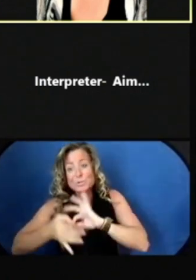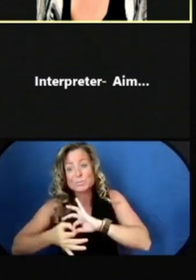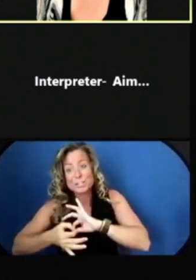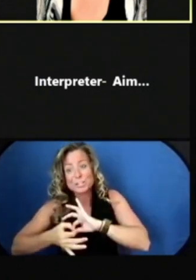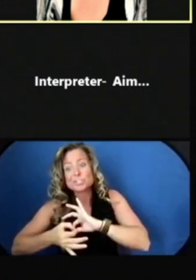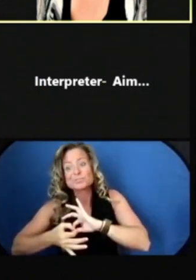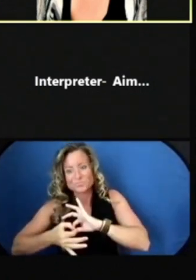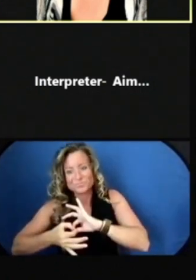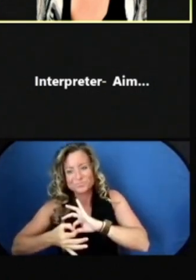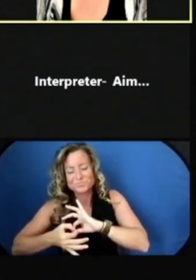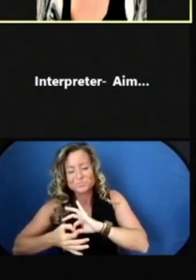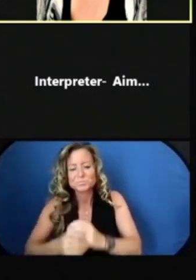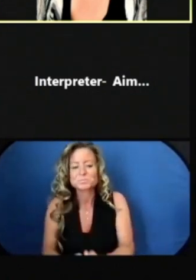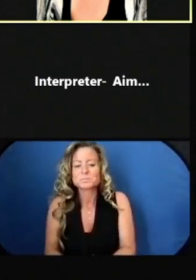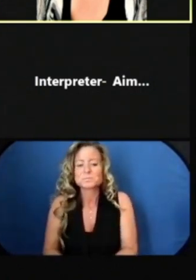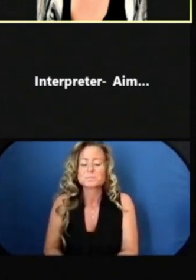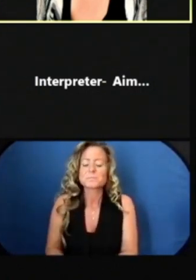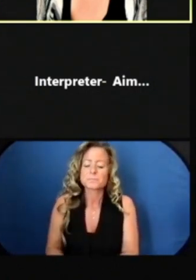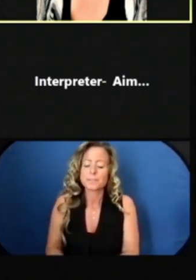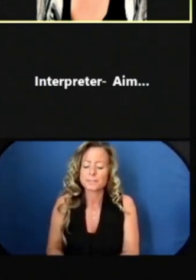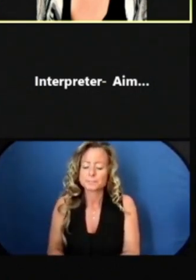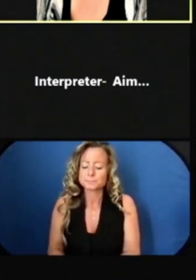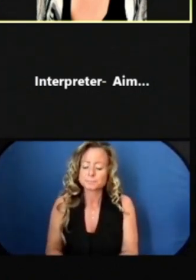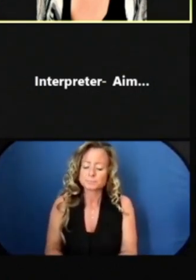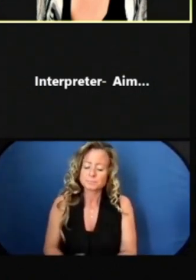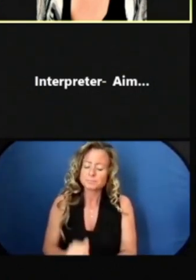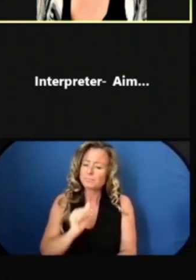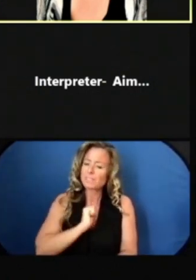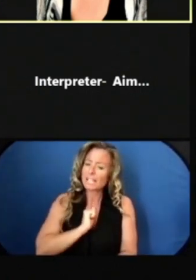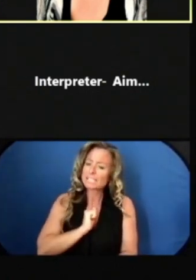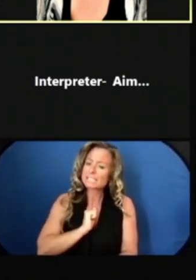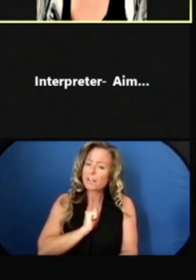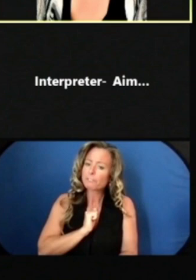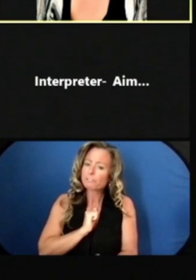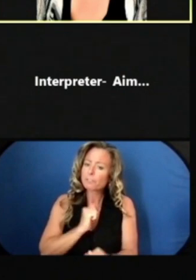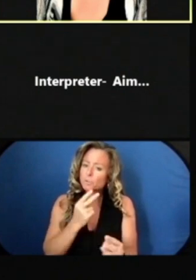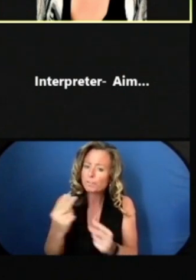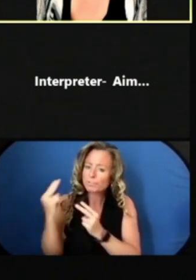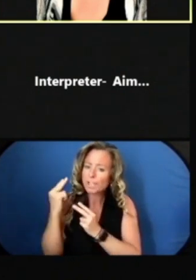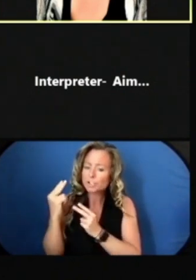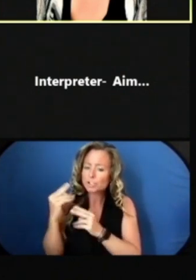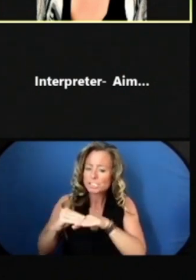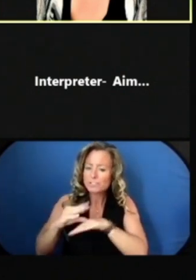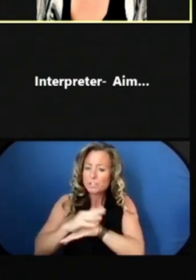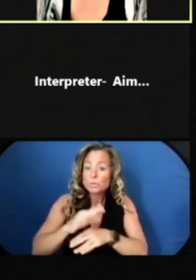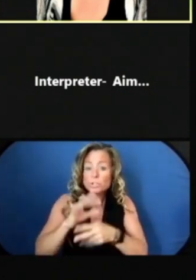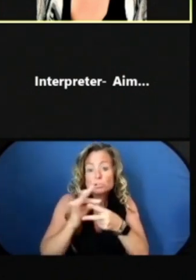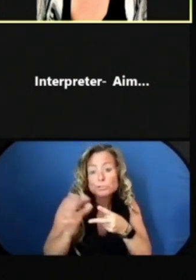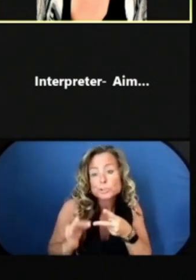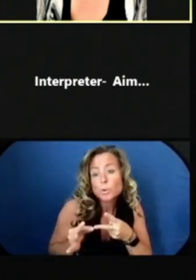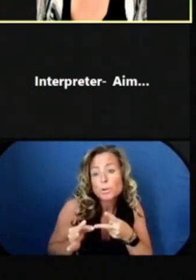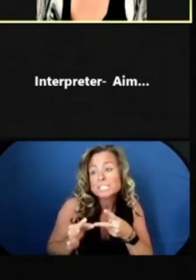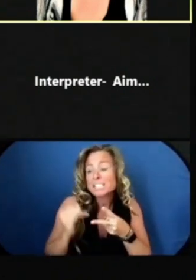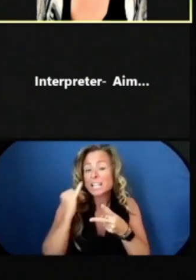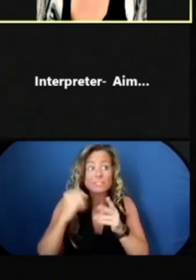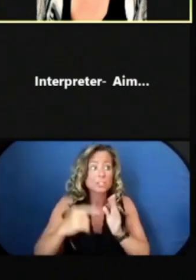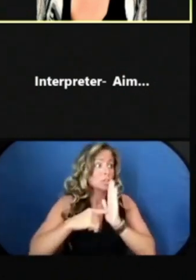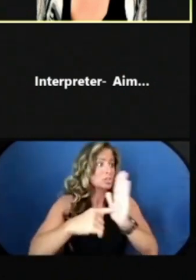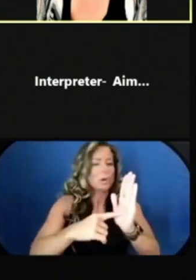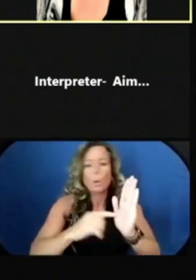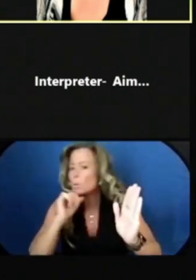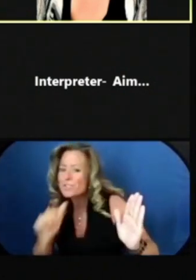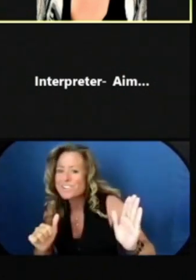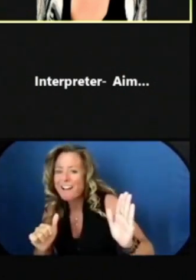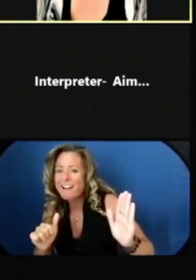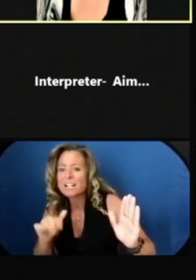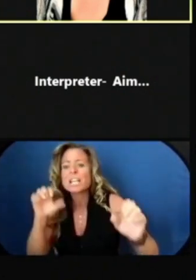interpretation. Your self-reflection influences choices, whether it's deliberate or not. And this comes through